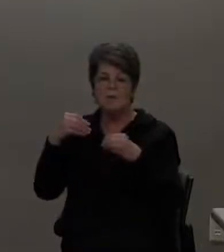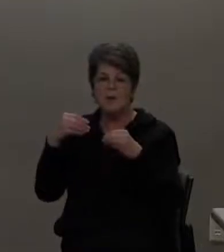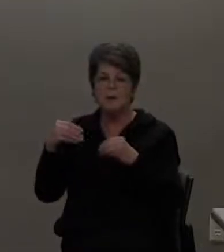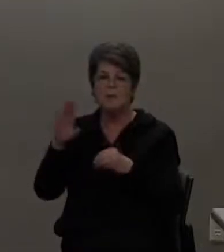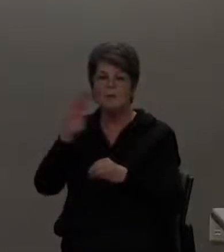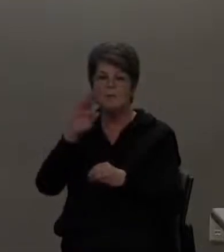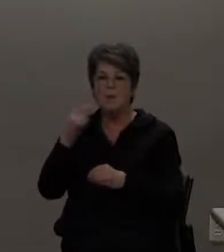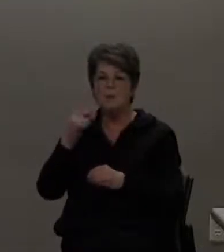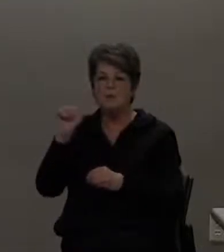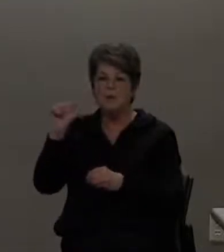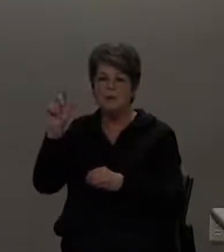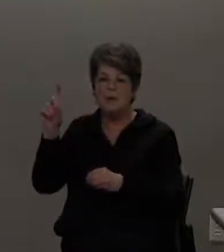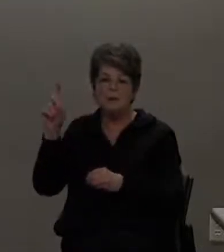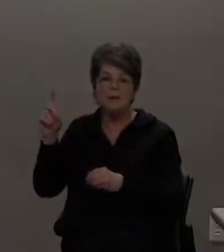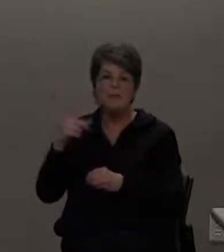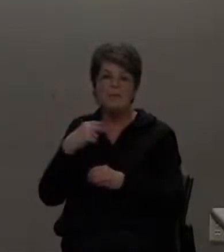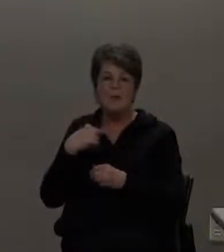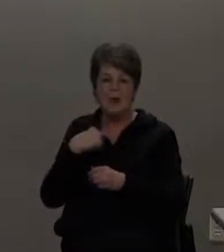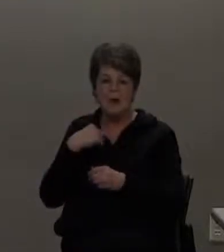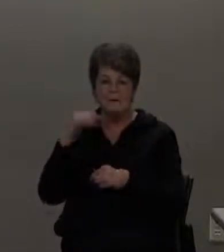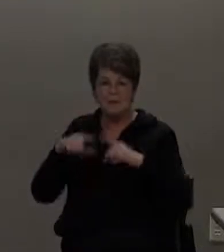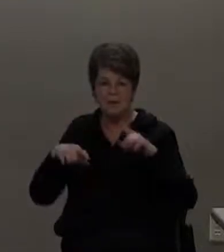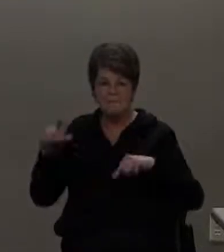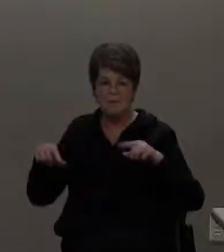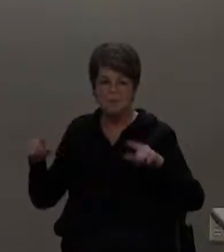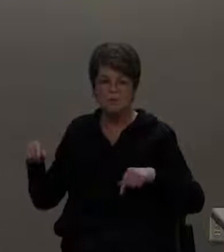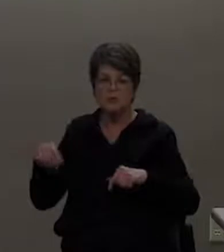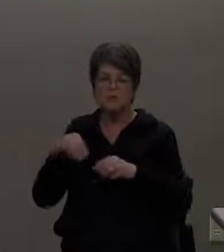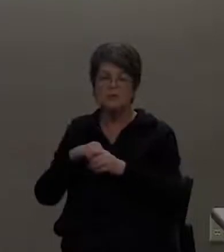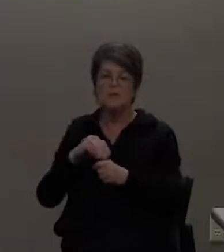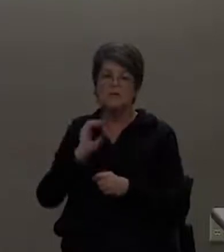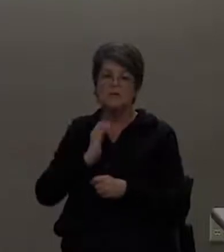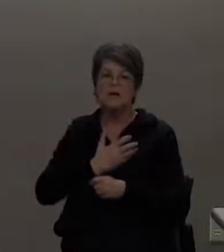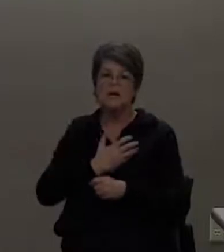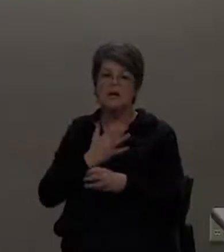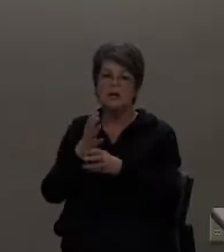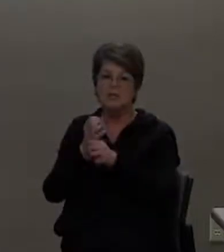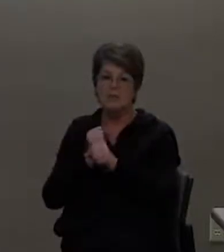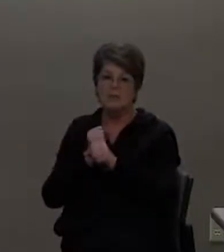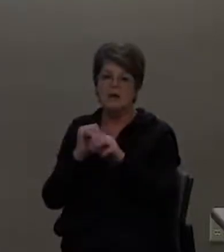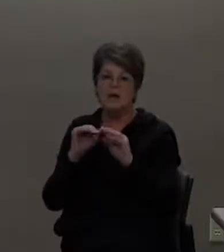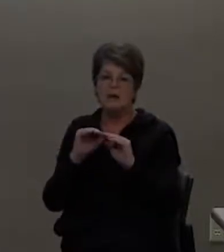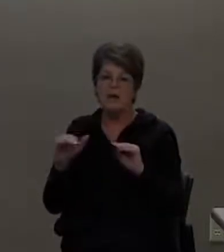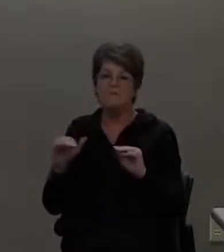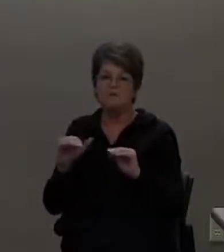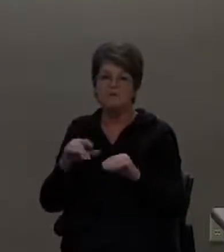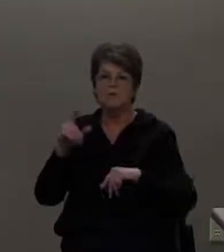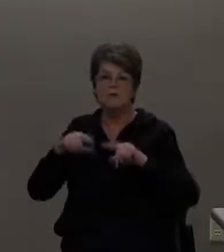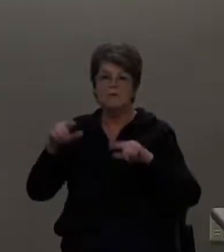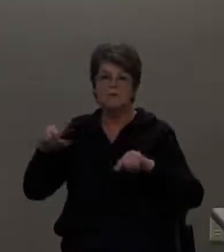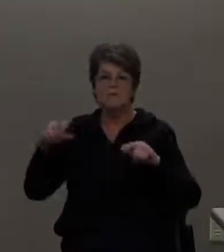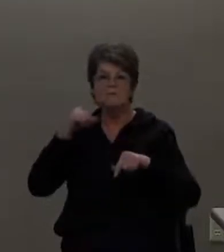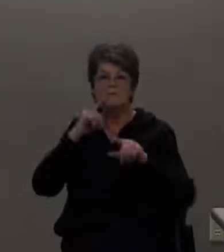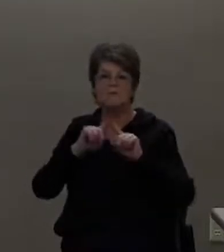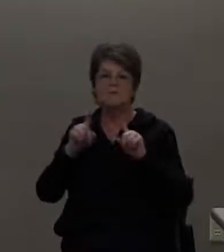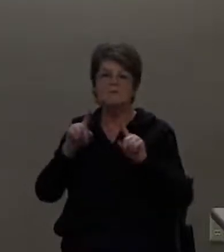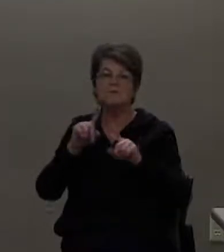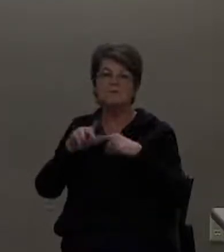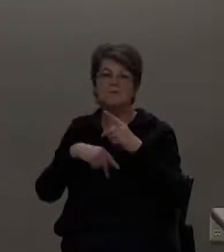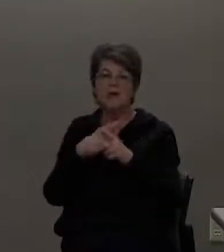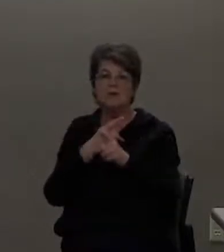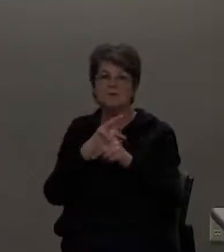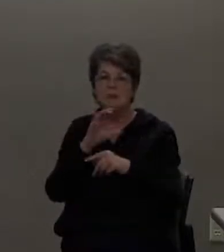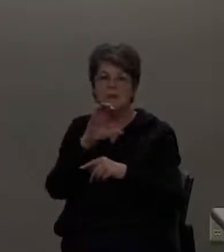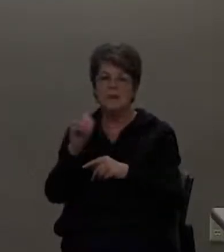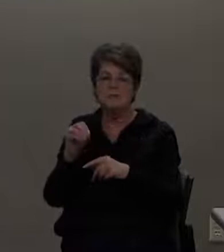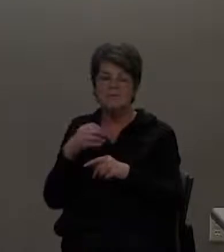ADD, which is a good thing. We do have diversity in our attainment levels, which then is diversity for the different types of companies we want to